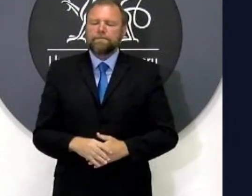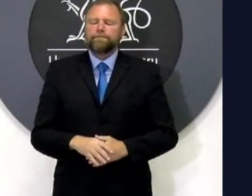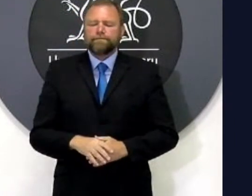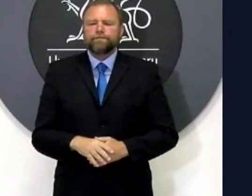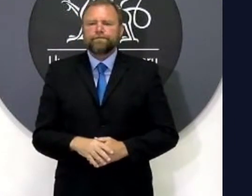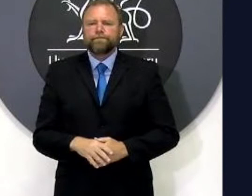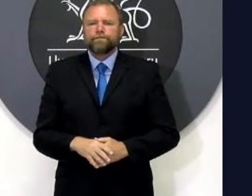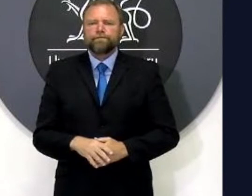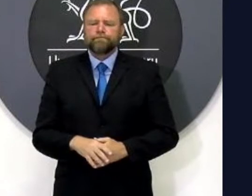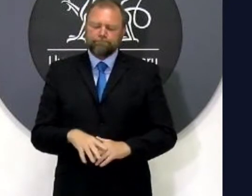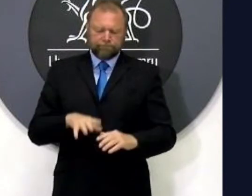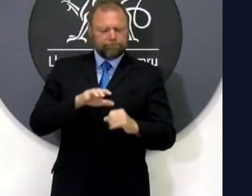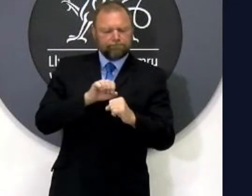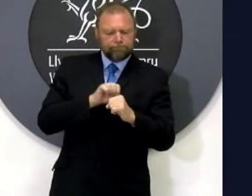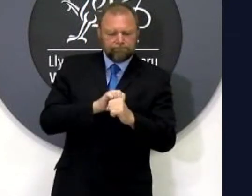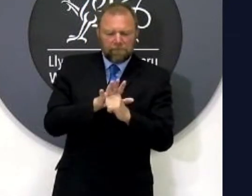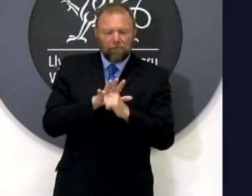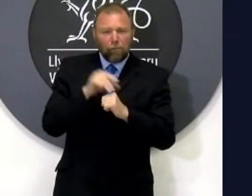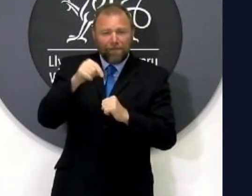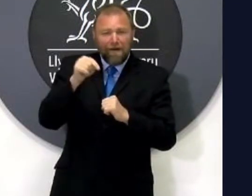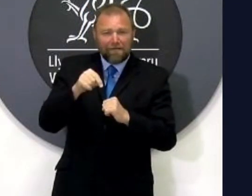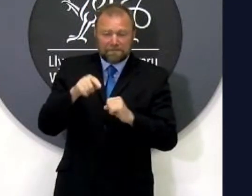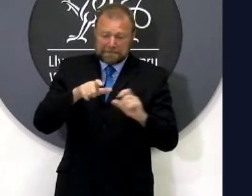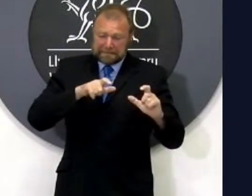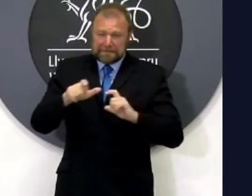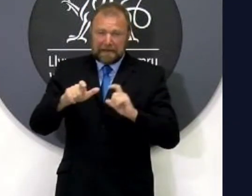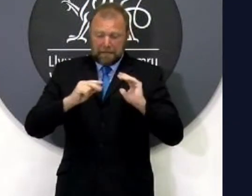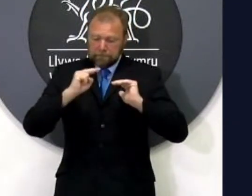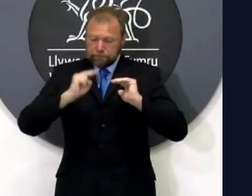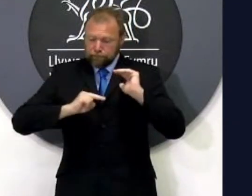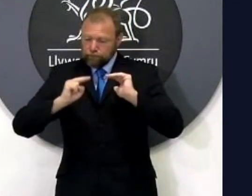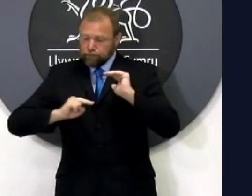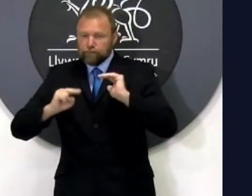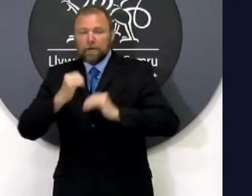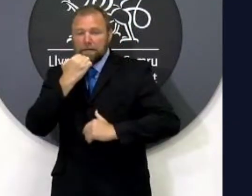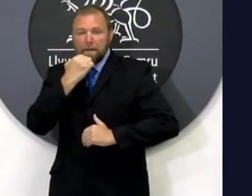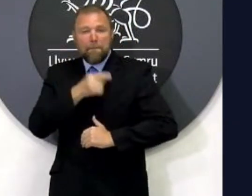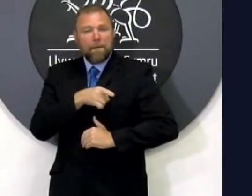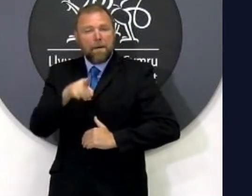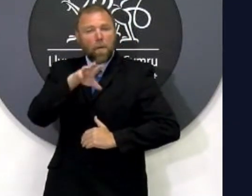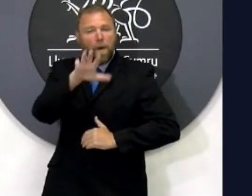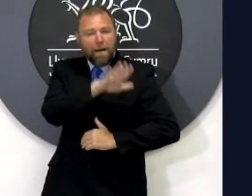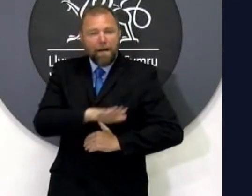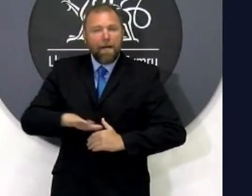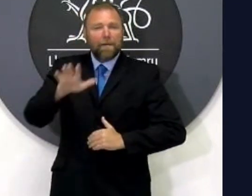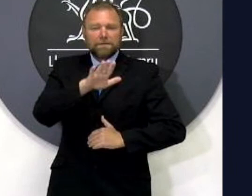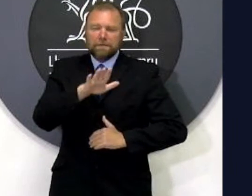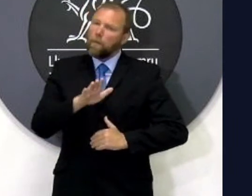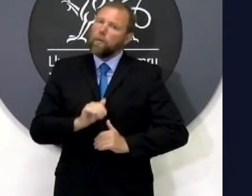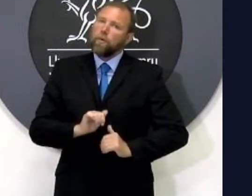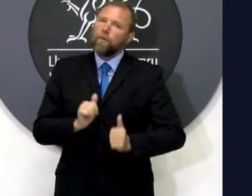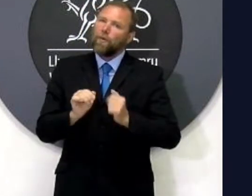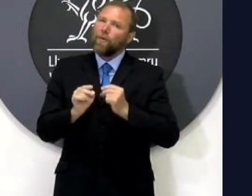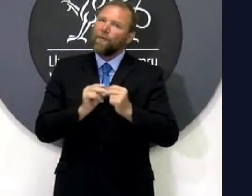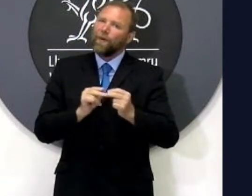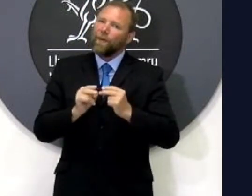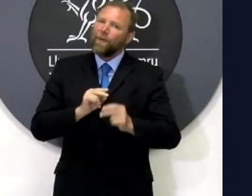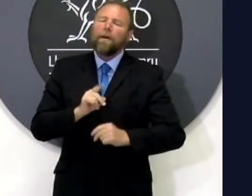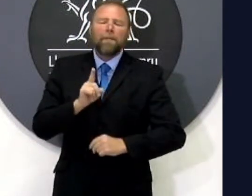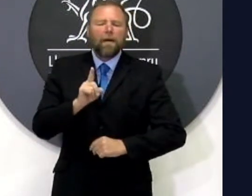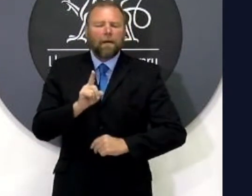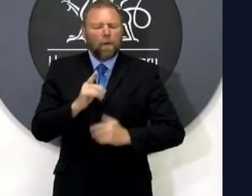Coronavirus cases in Wales remain low. This is very good news, and it's thanks to the efforts of all of us who are